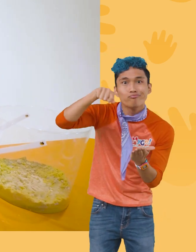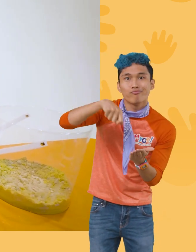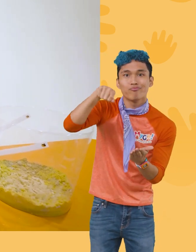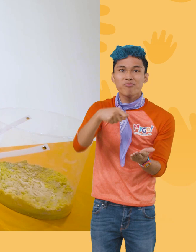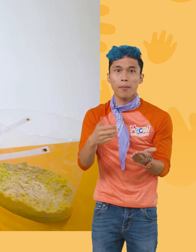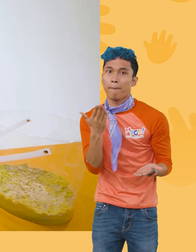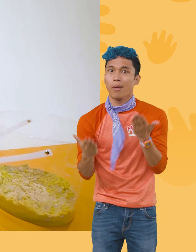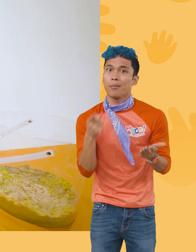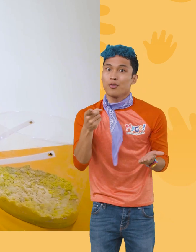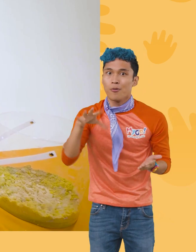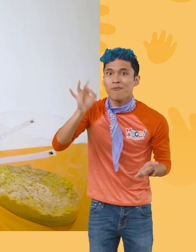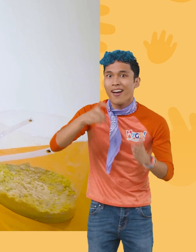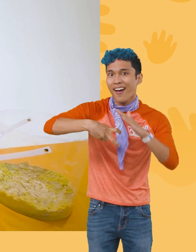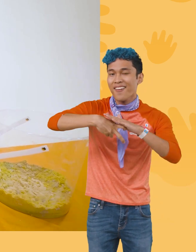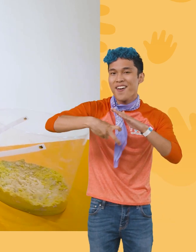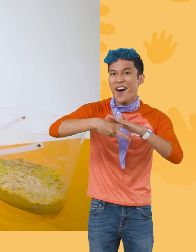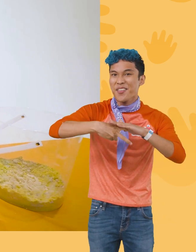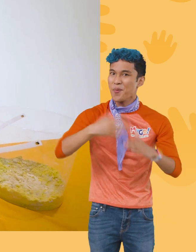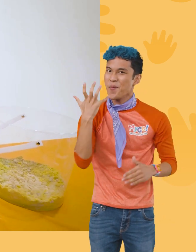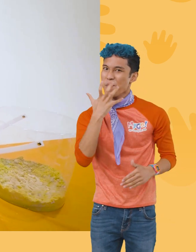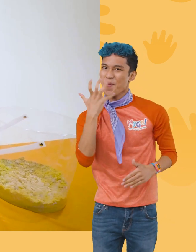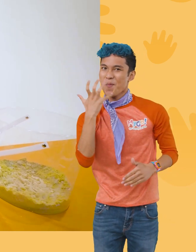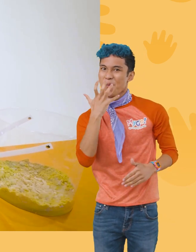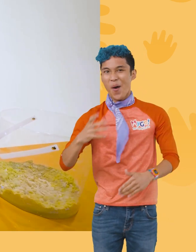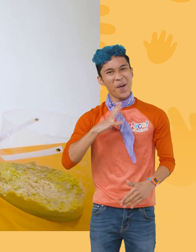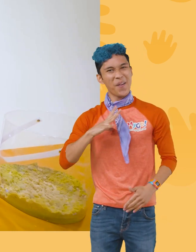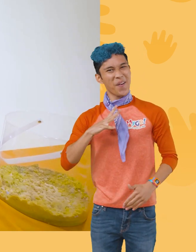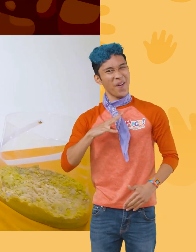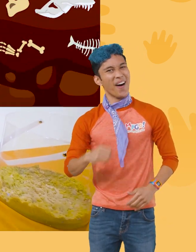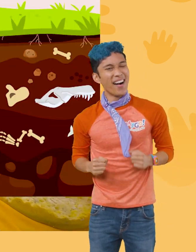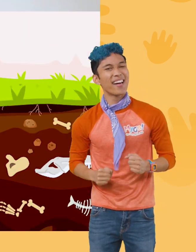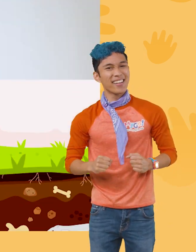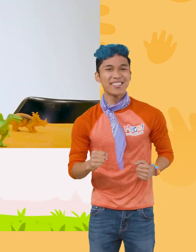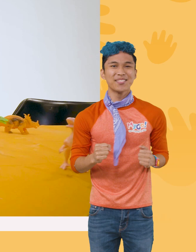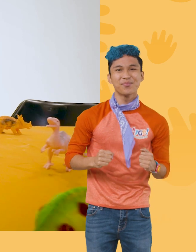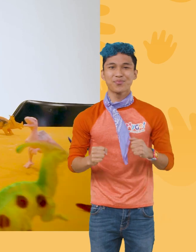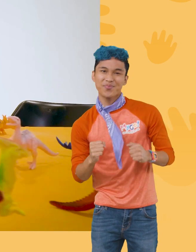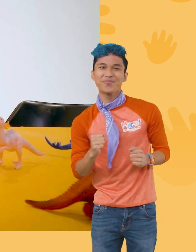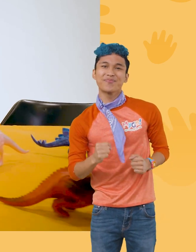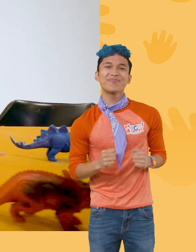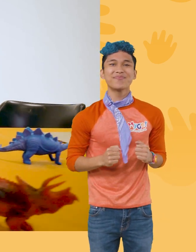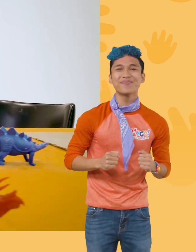and maybe you'll find a fossil. Whoa! Pretty cool!